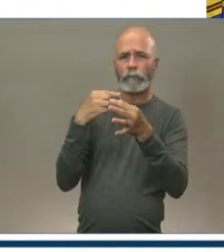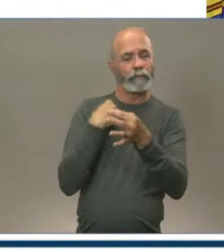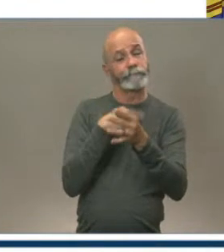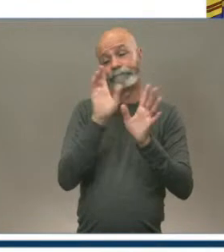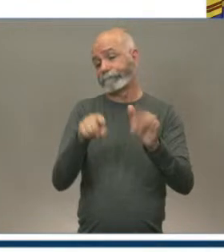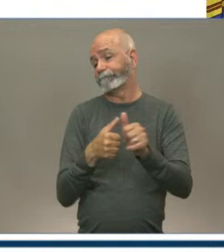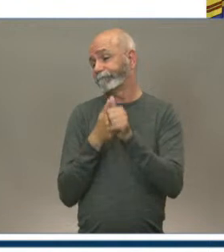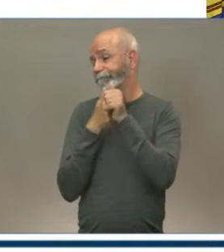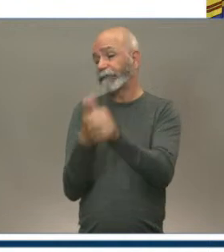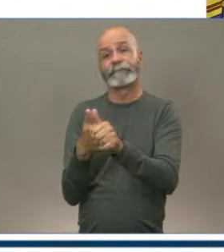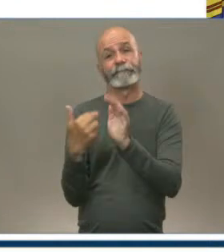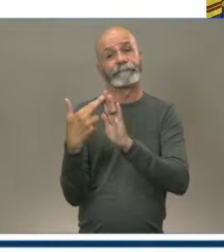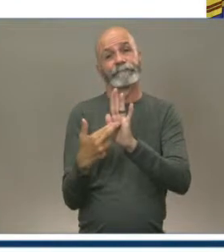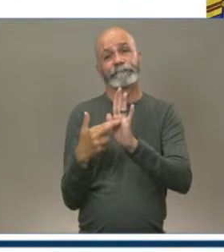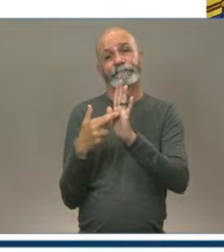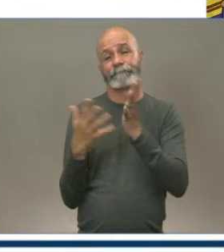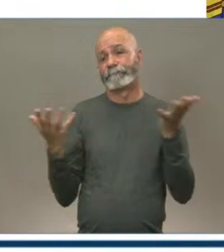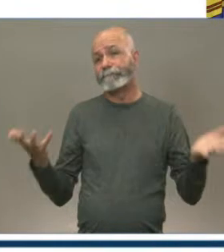ahead.